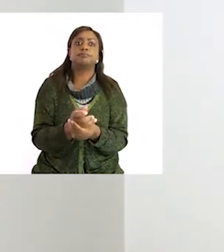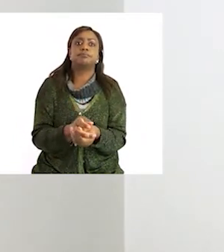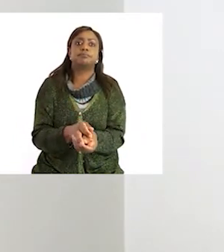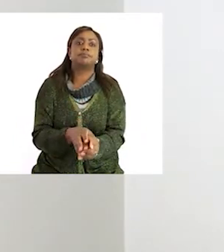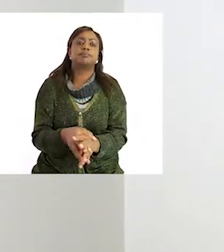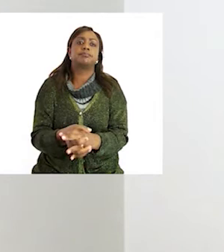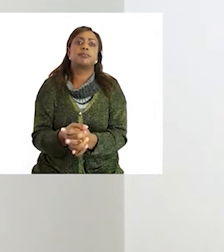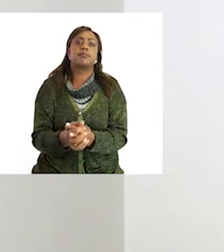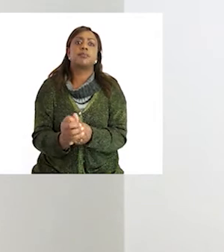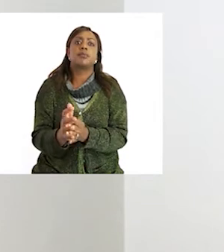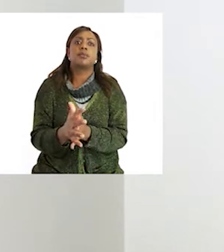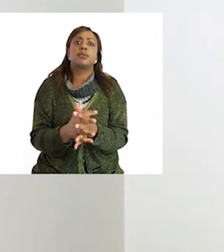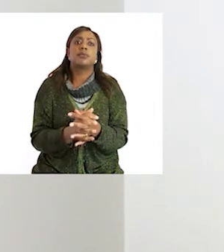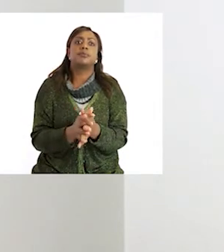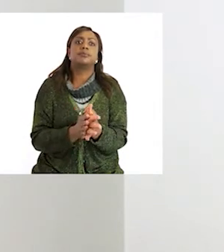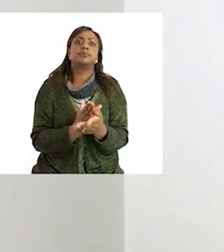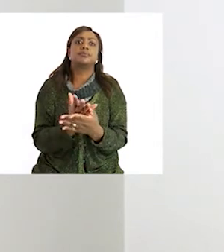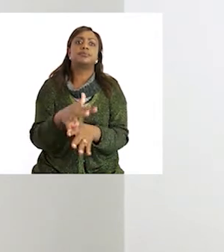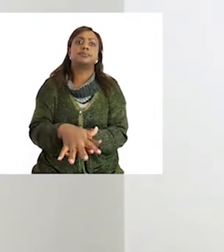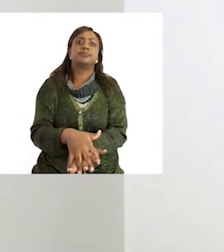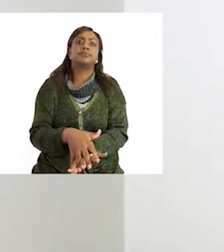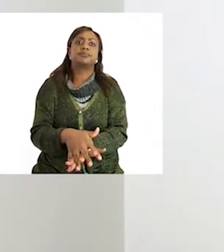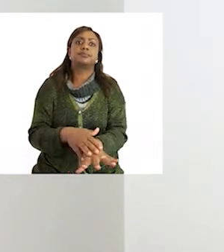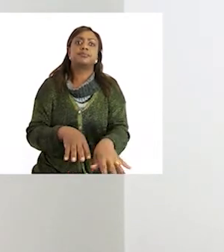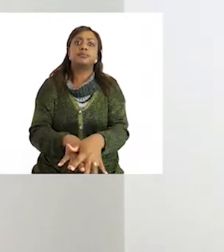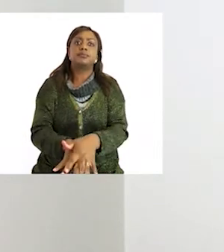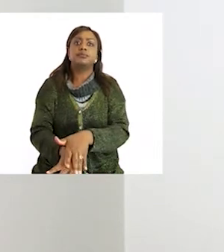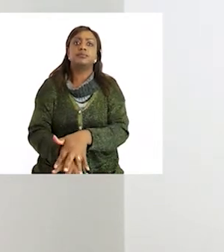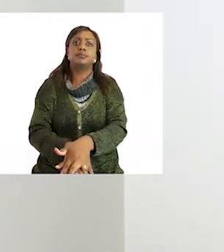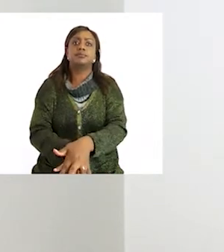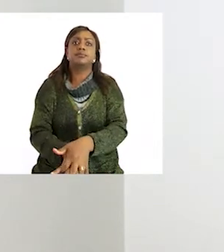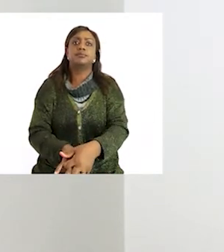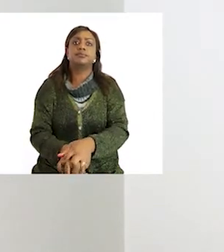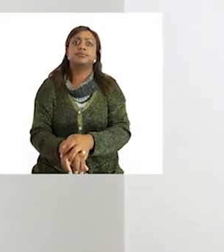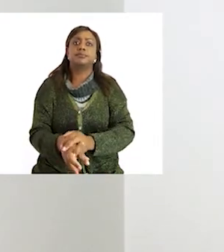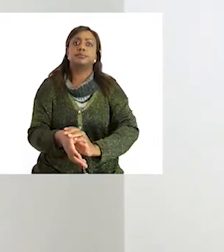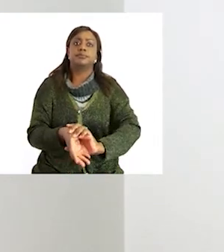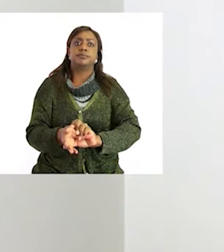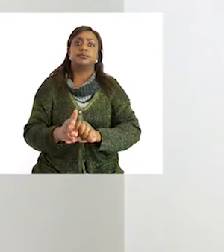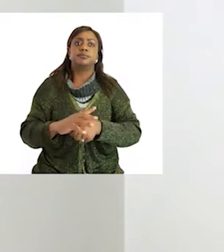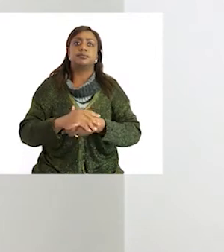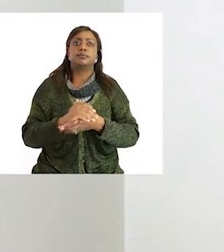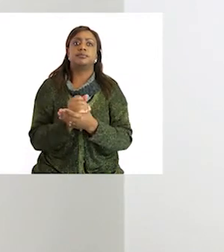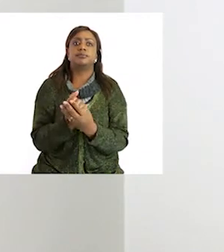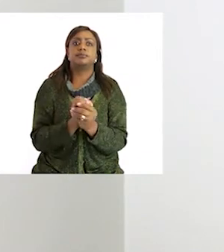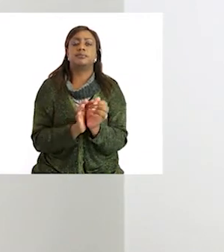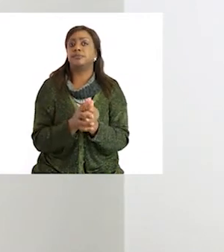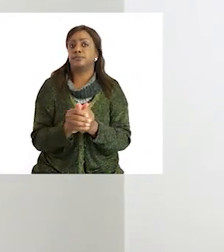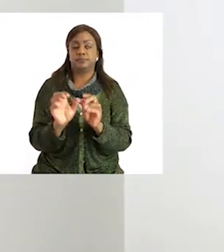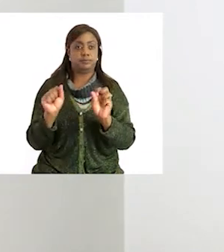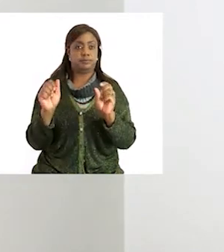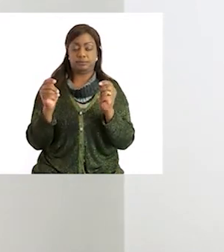few squints in our hands and quickly rub our hands around and in there. Get around your fingers as well. And